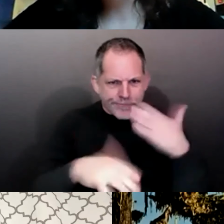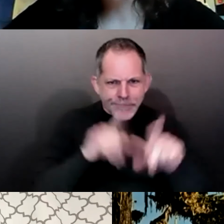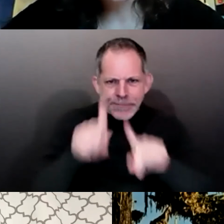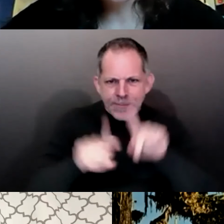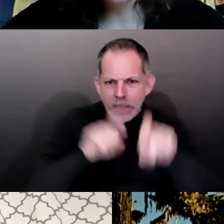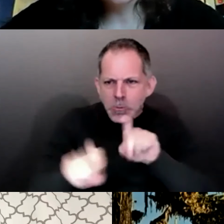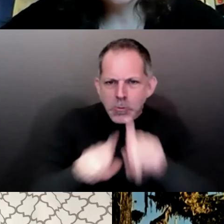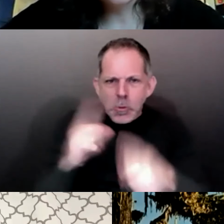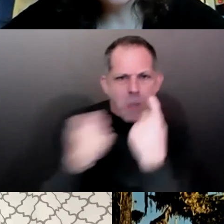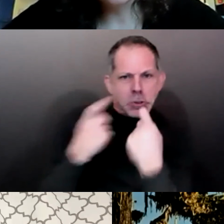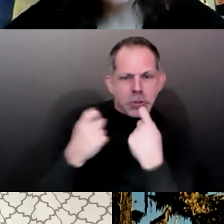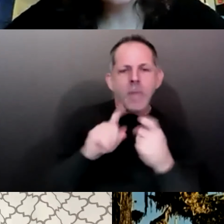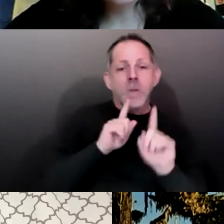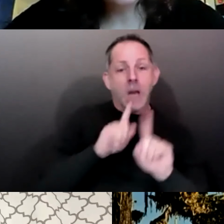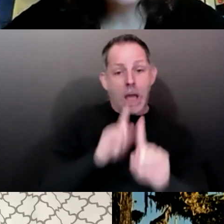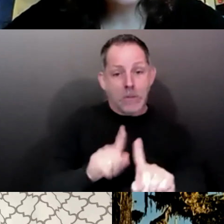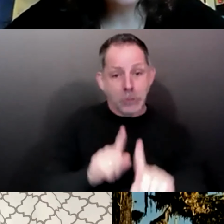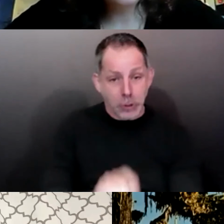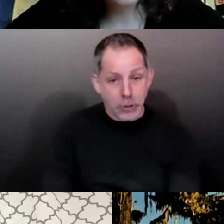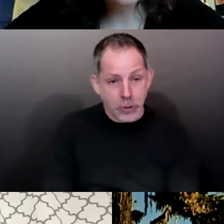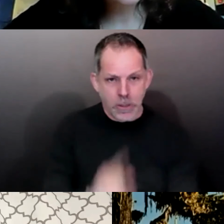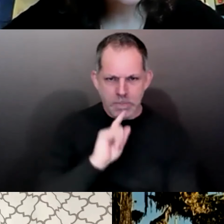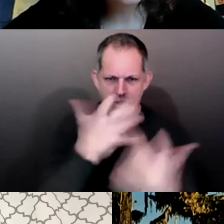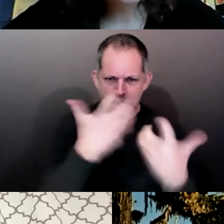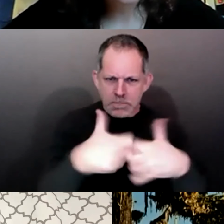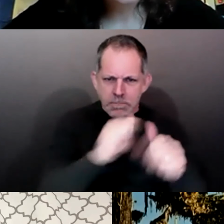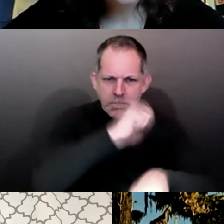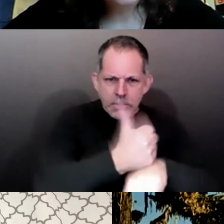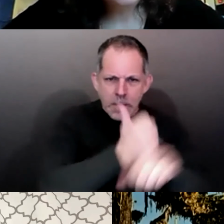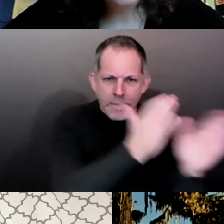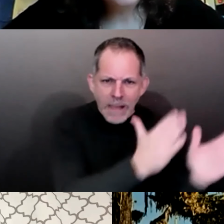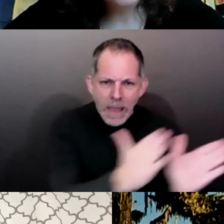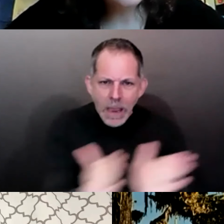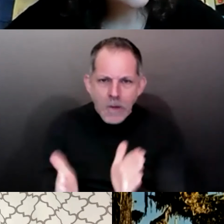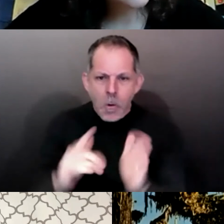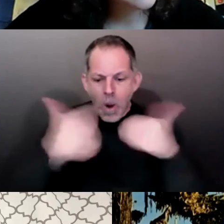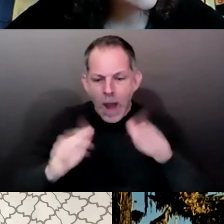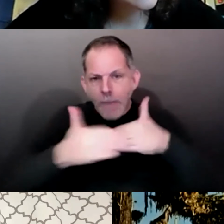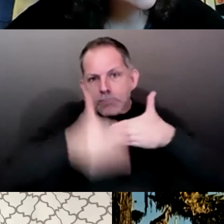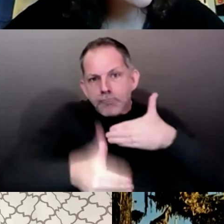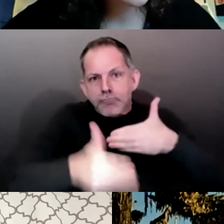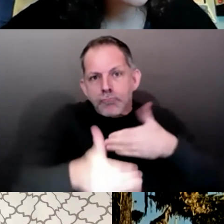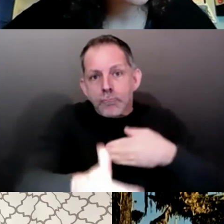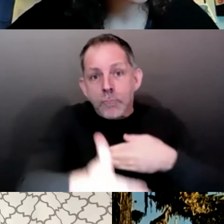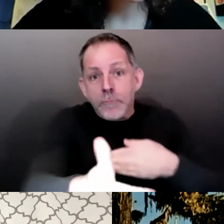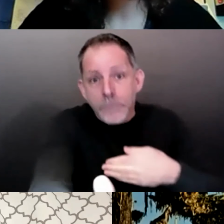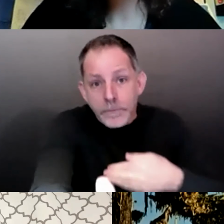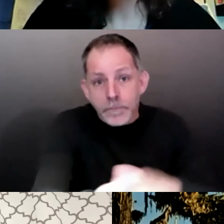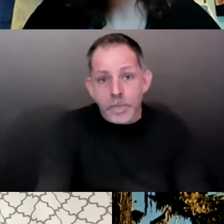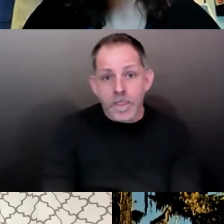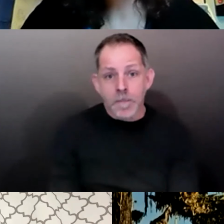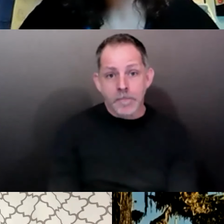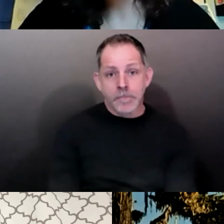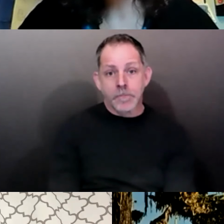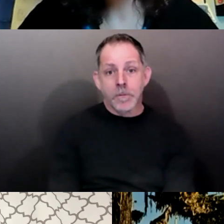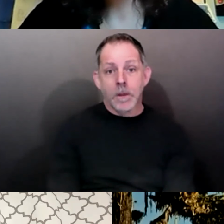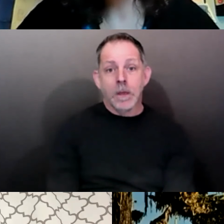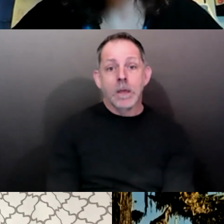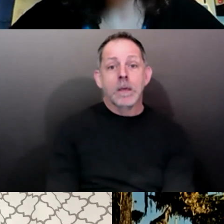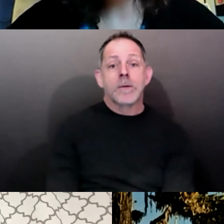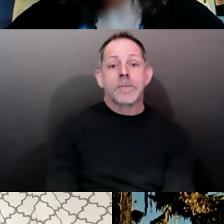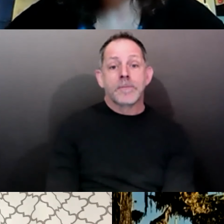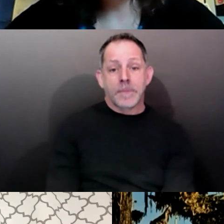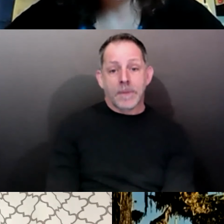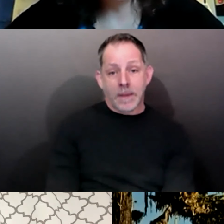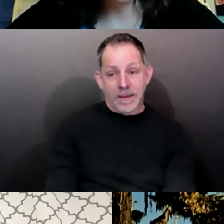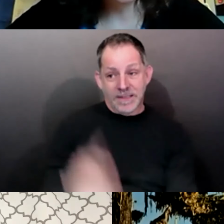much together as a community. So as this event unfolded this time last year, our first challenge was providing